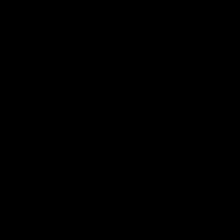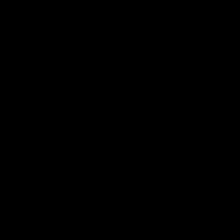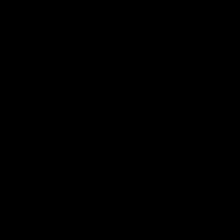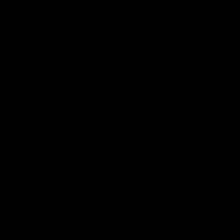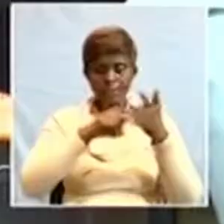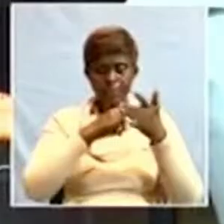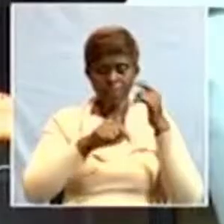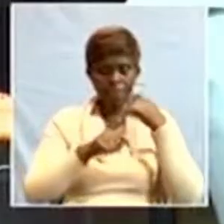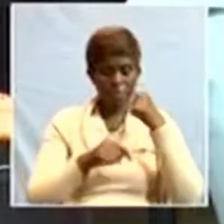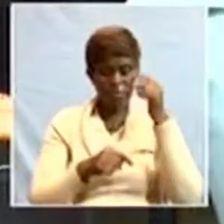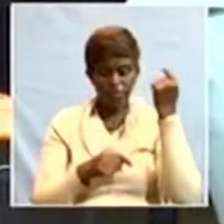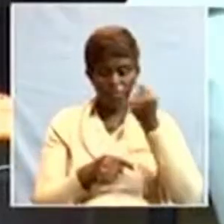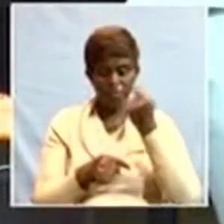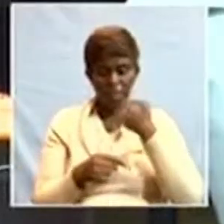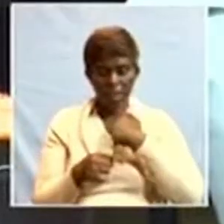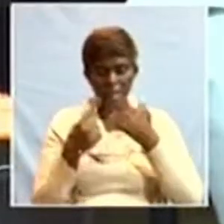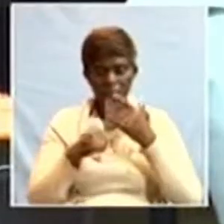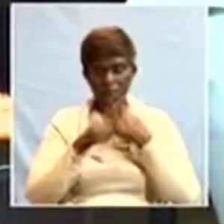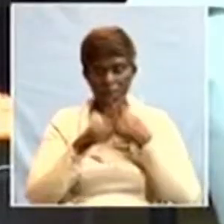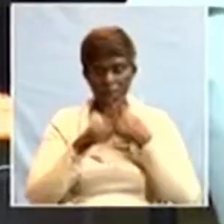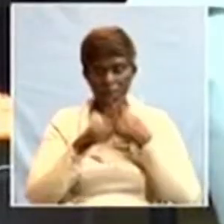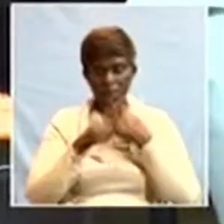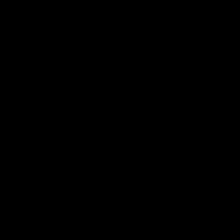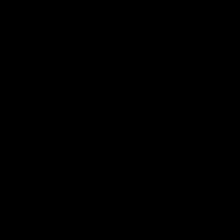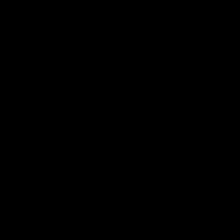They'll simply say, I had this analysis